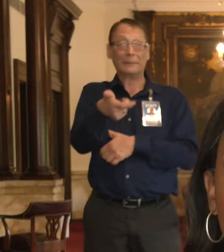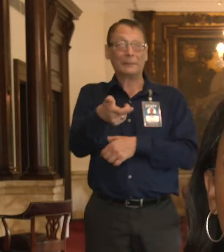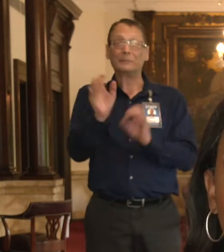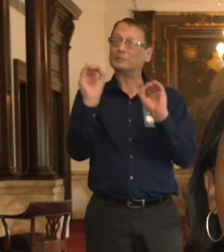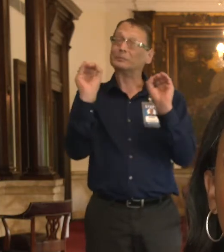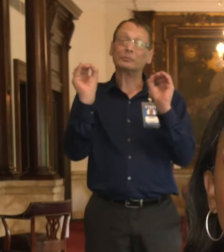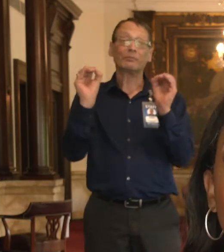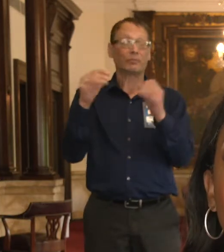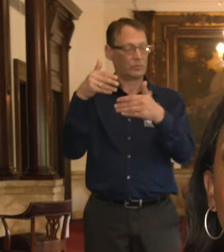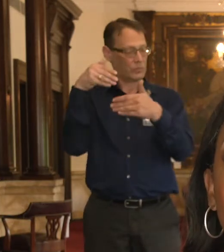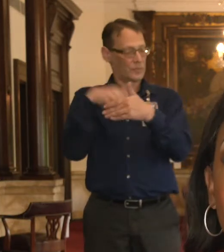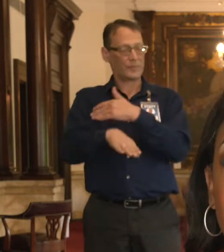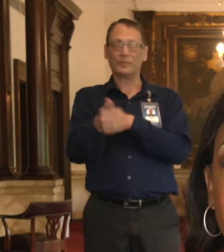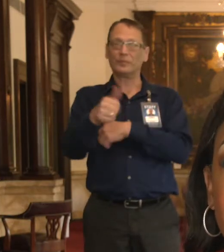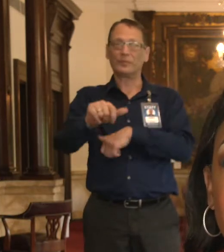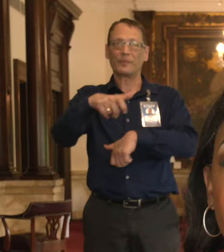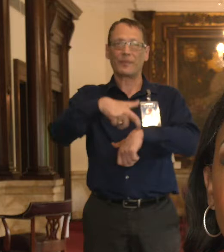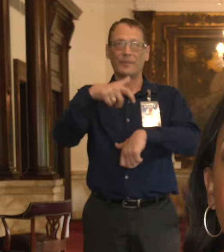are welcome.